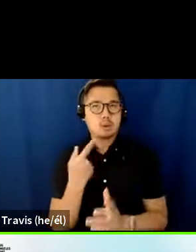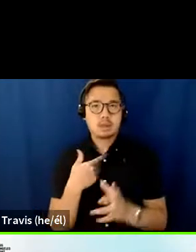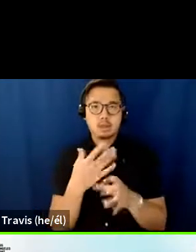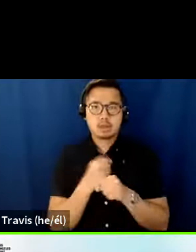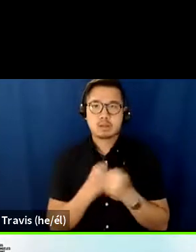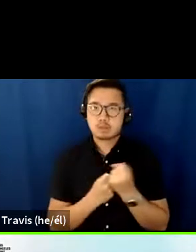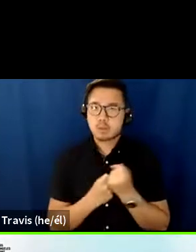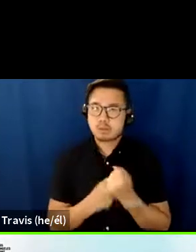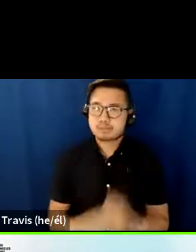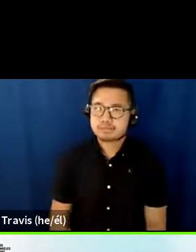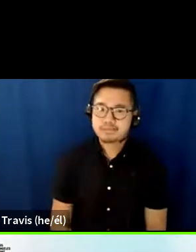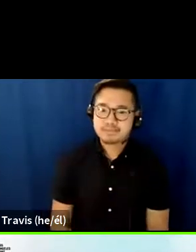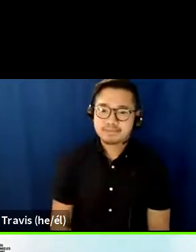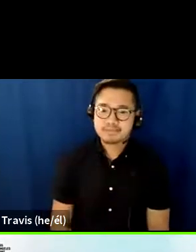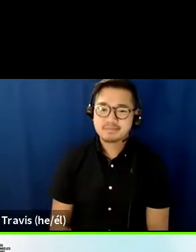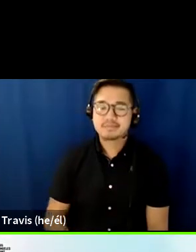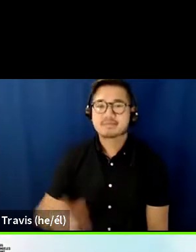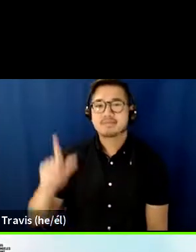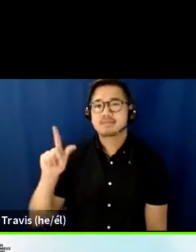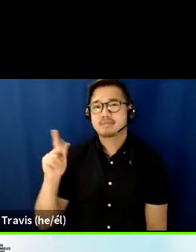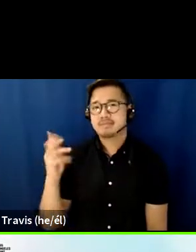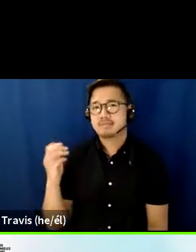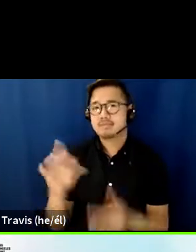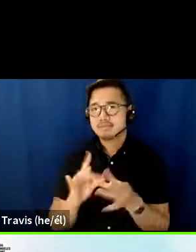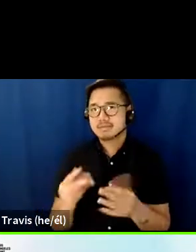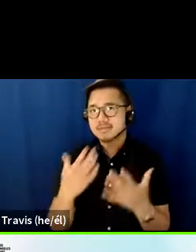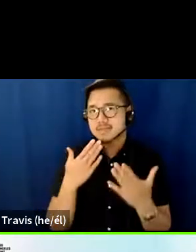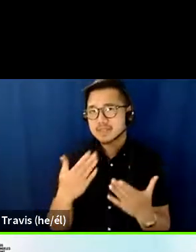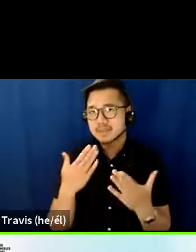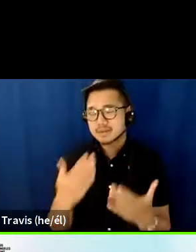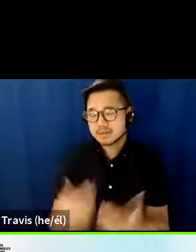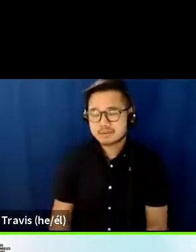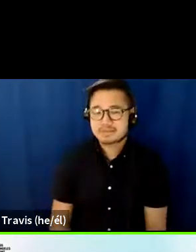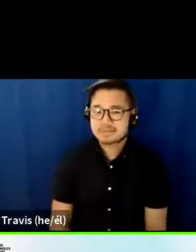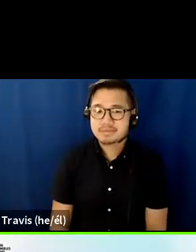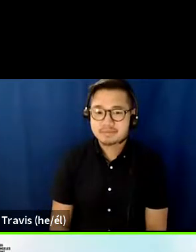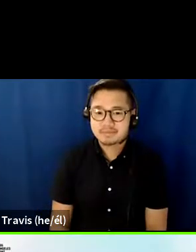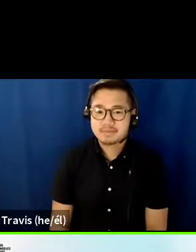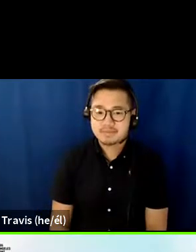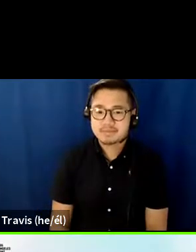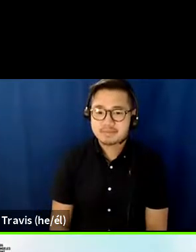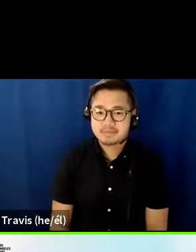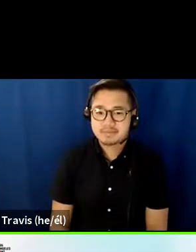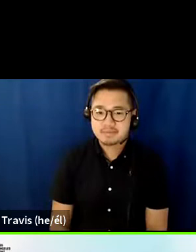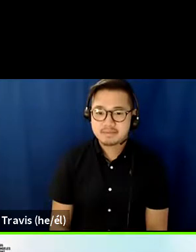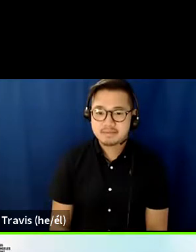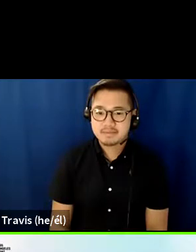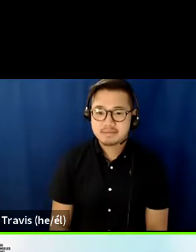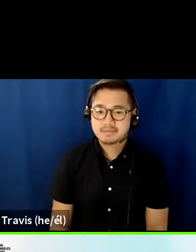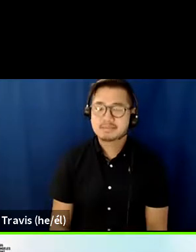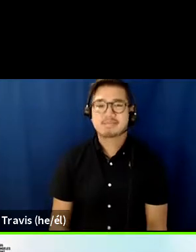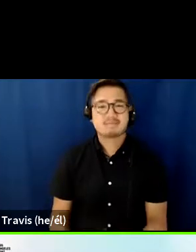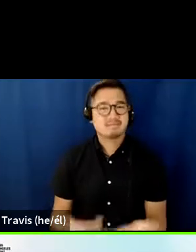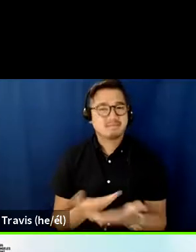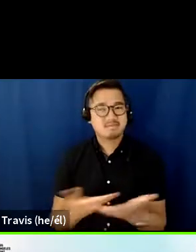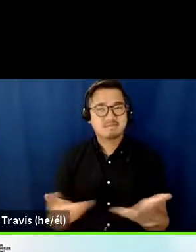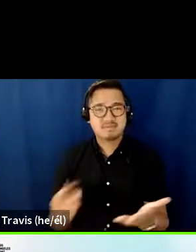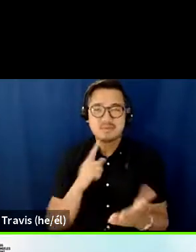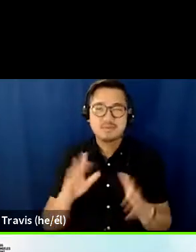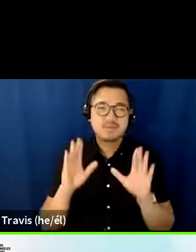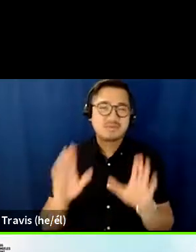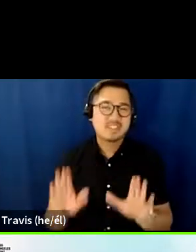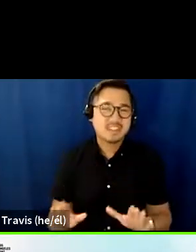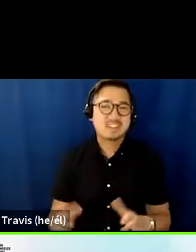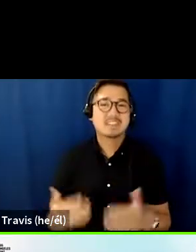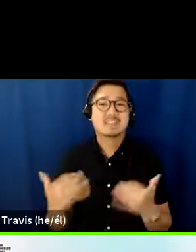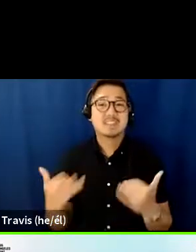Yes, thank you all for that. And it actually goes into you all are fantastic. We're going into the next question